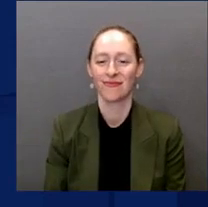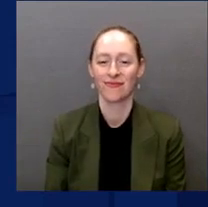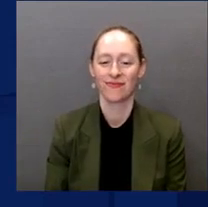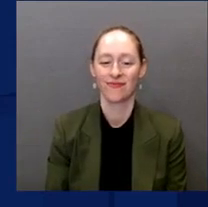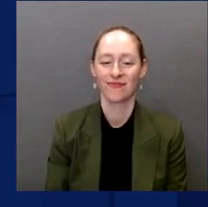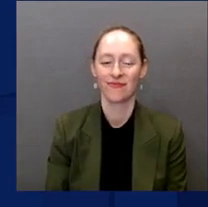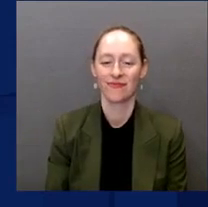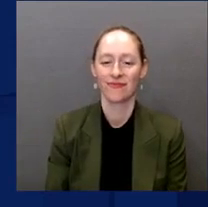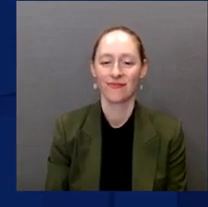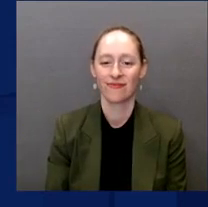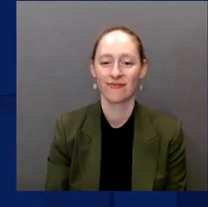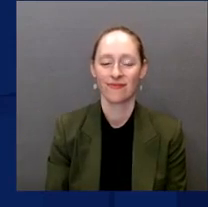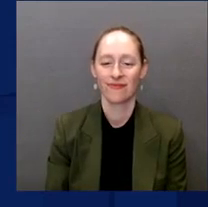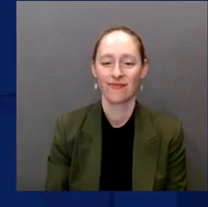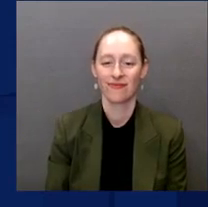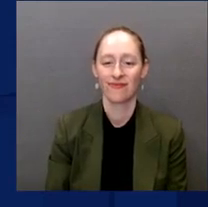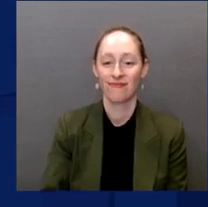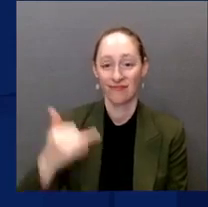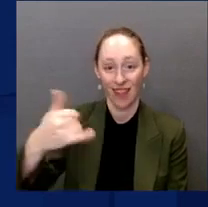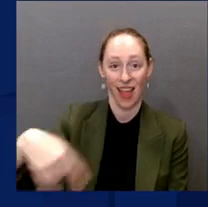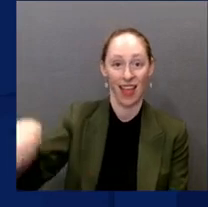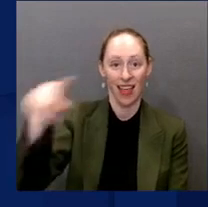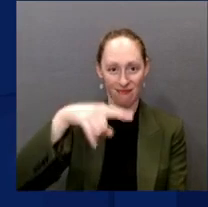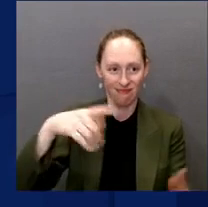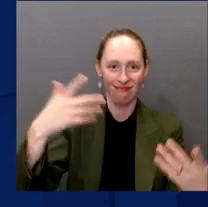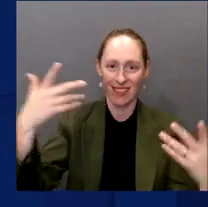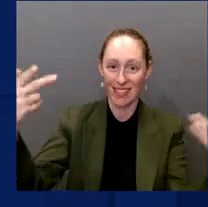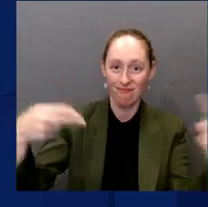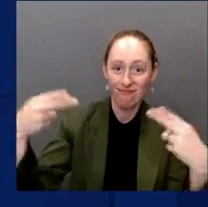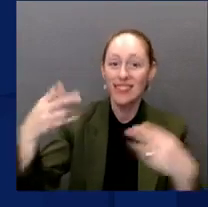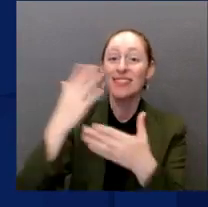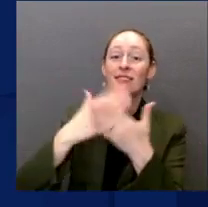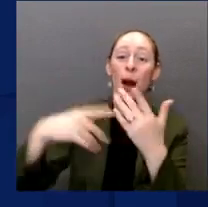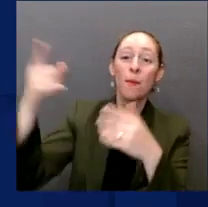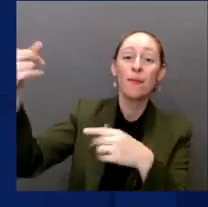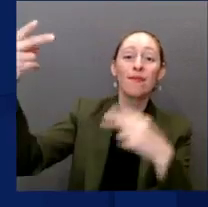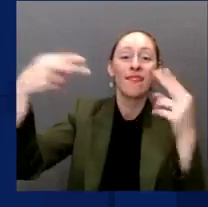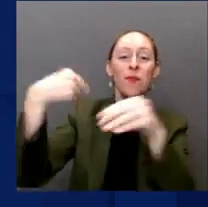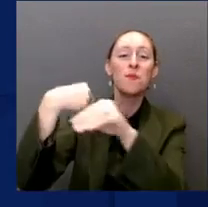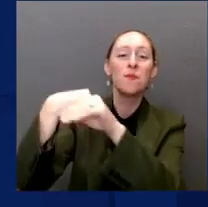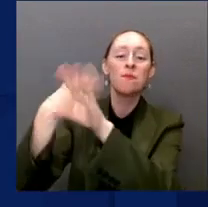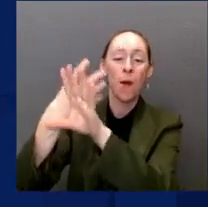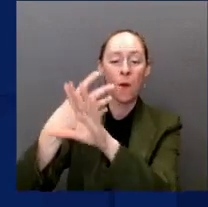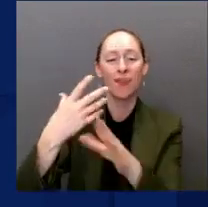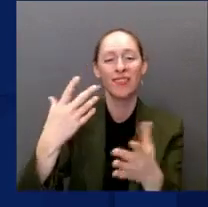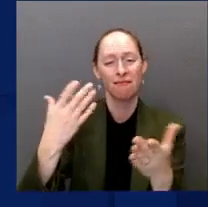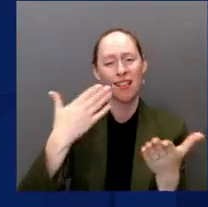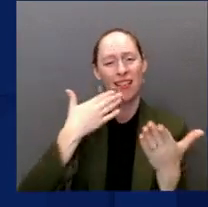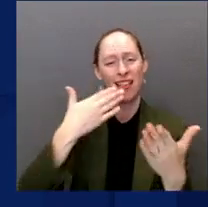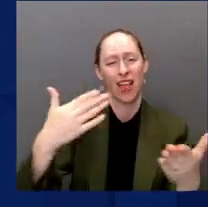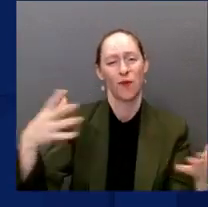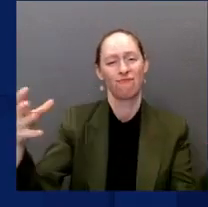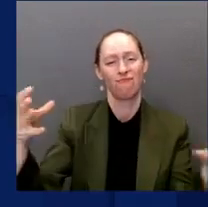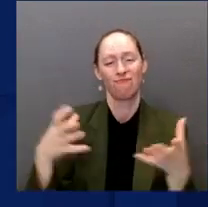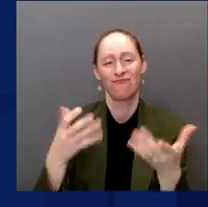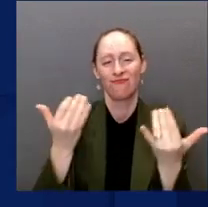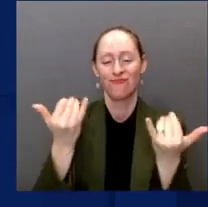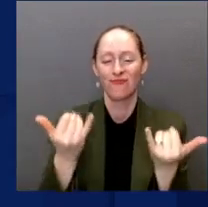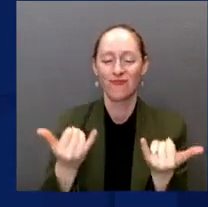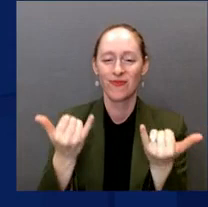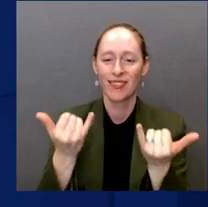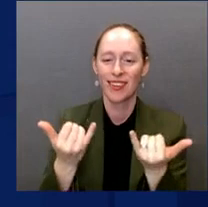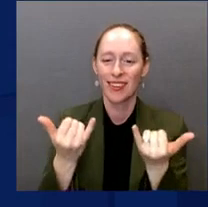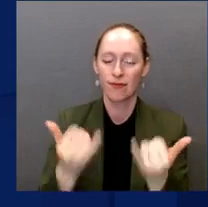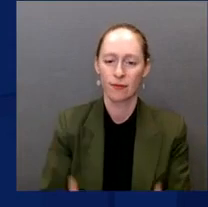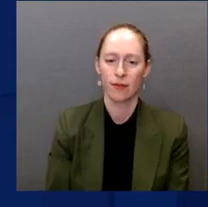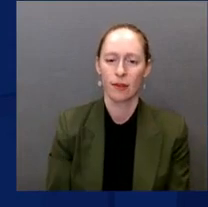following: "The conference has significant responsibilities to explore and define our nutrition problems and to map out recommendations